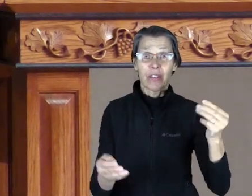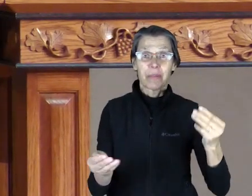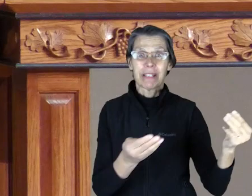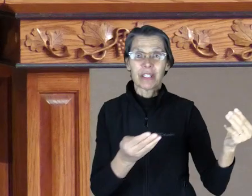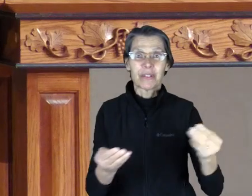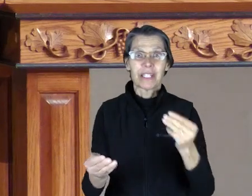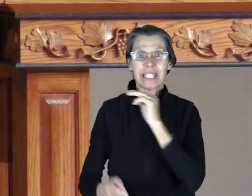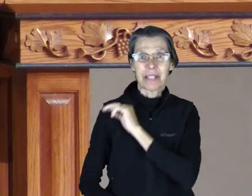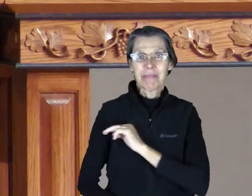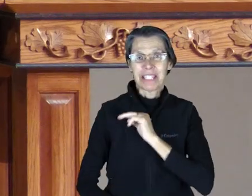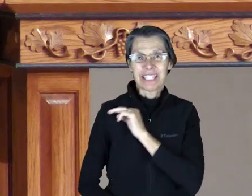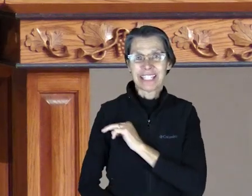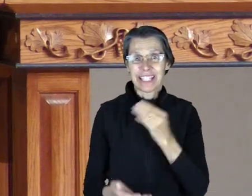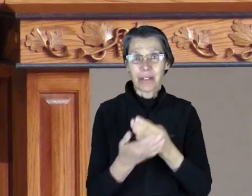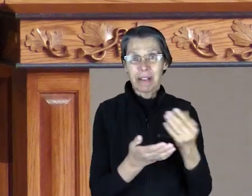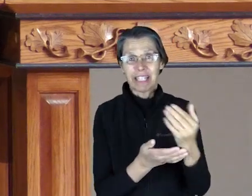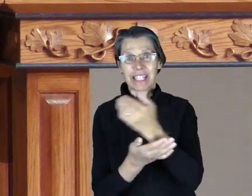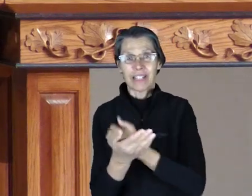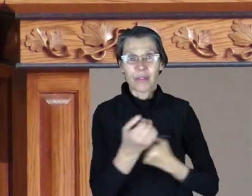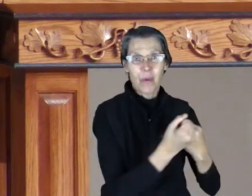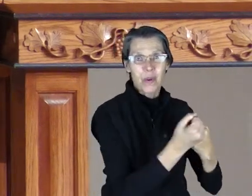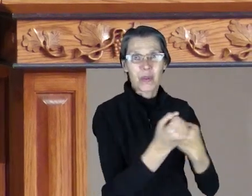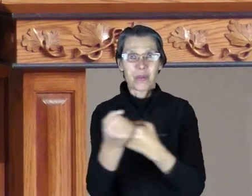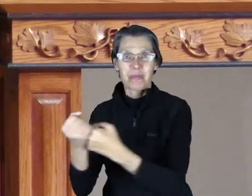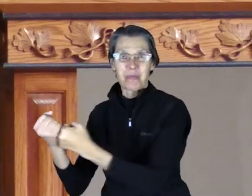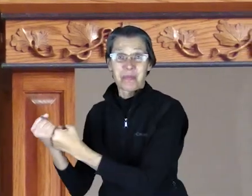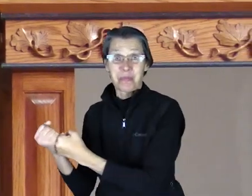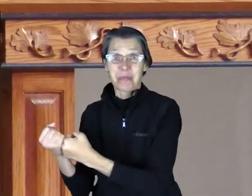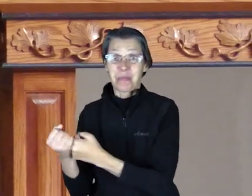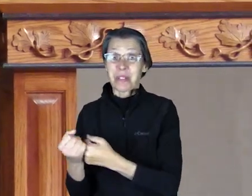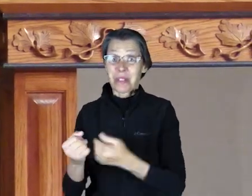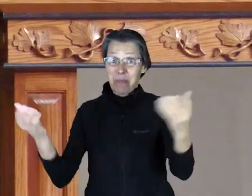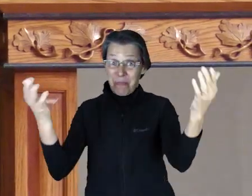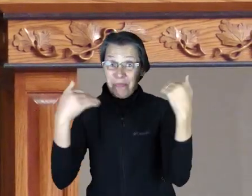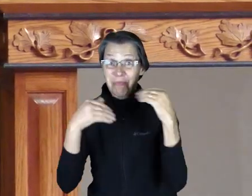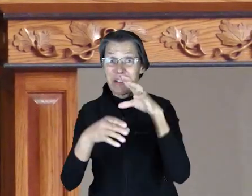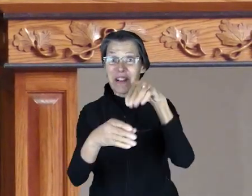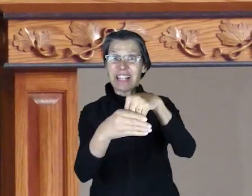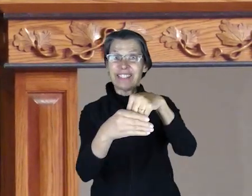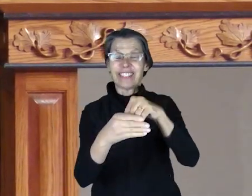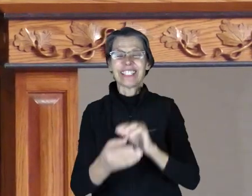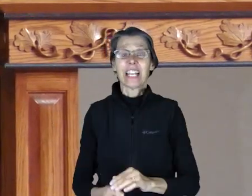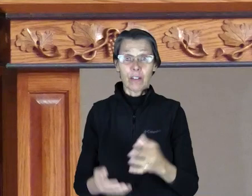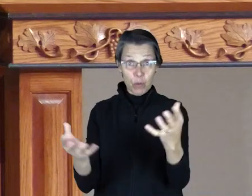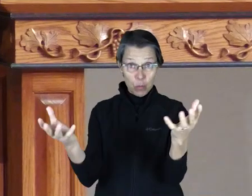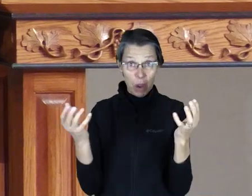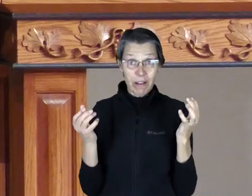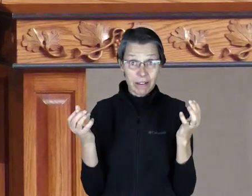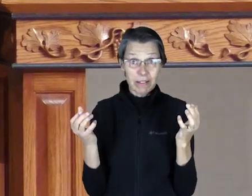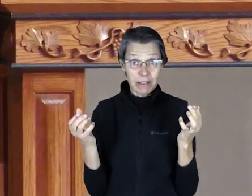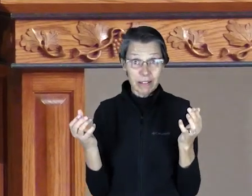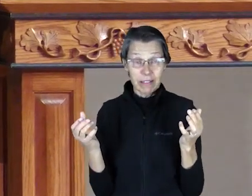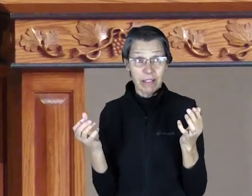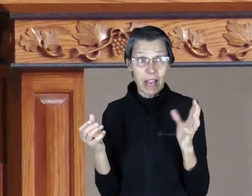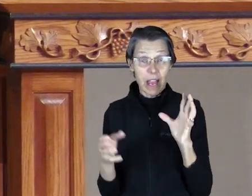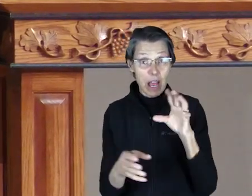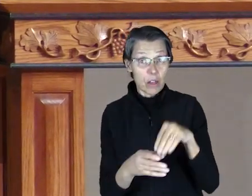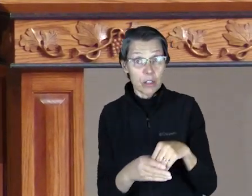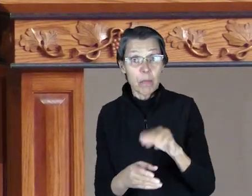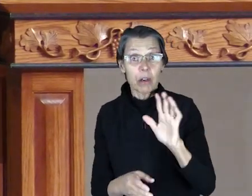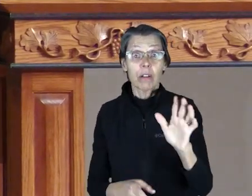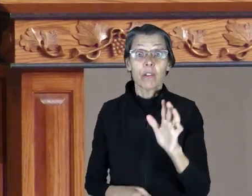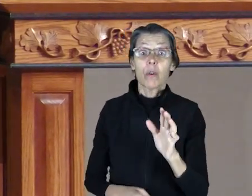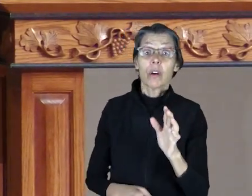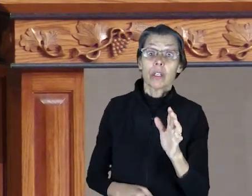know that you're welcome to be a part of that celebration in a different way this year. I also would remind you that for those of you who would like and so